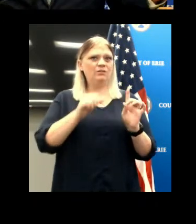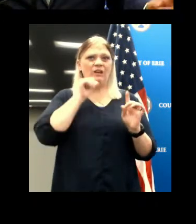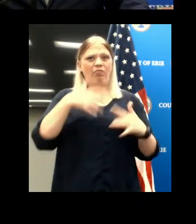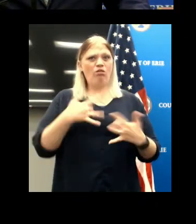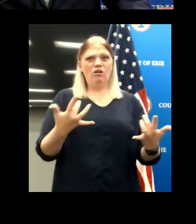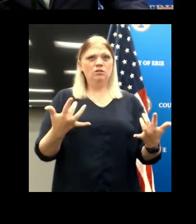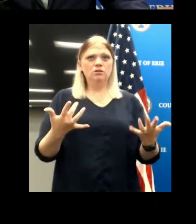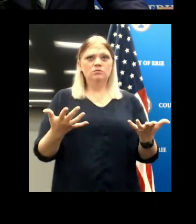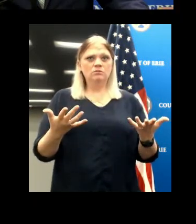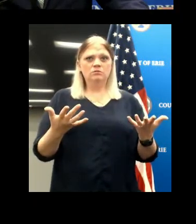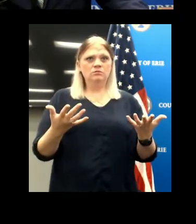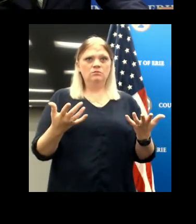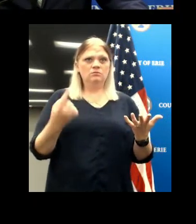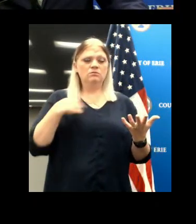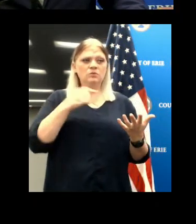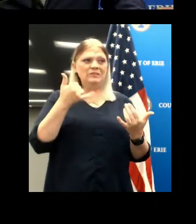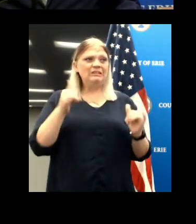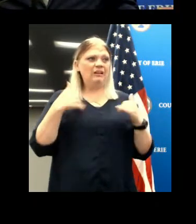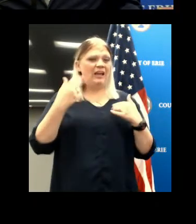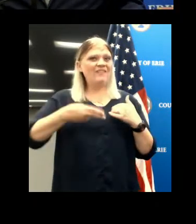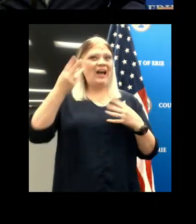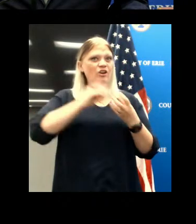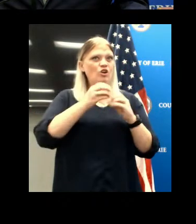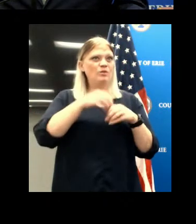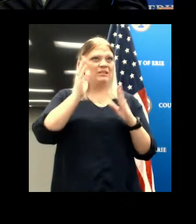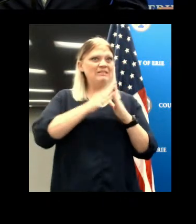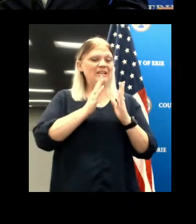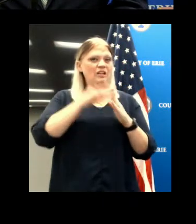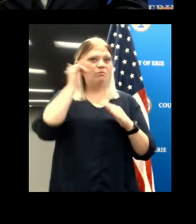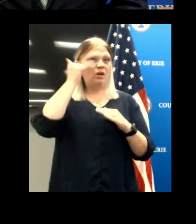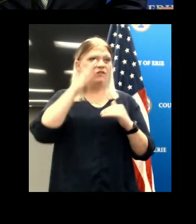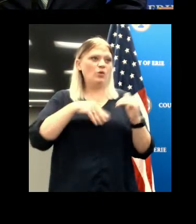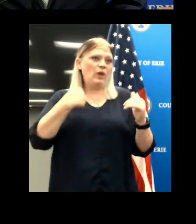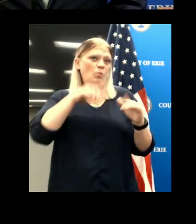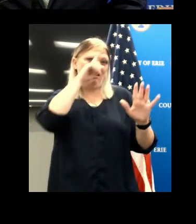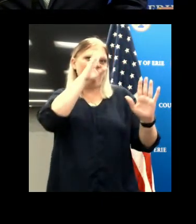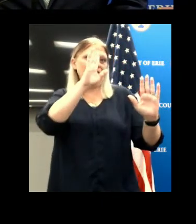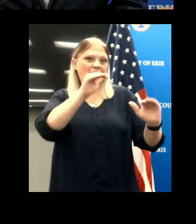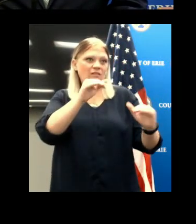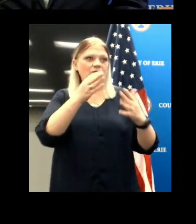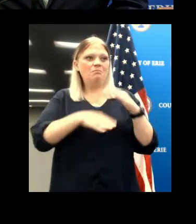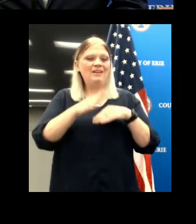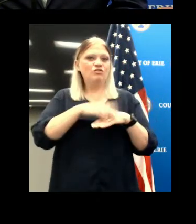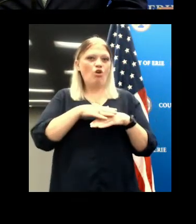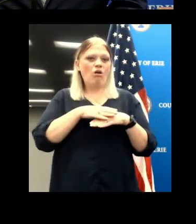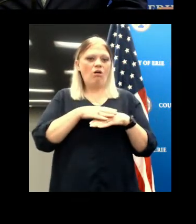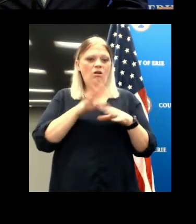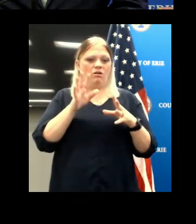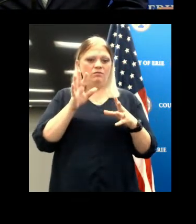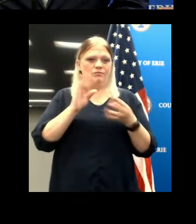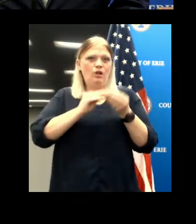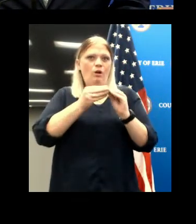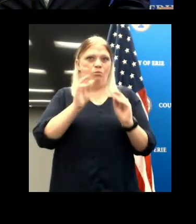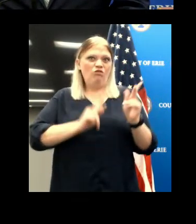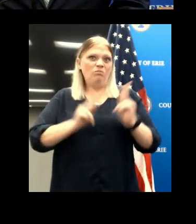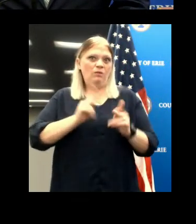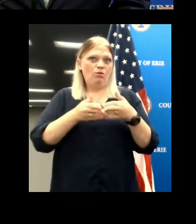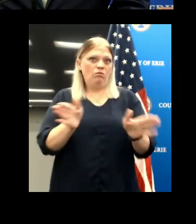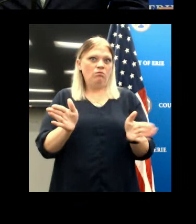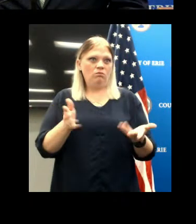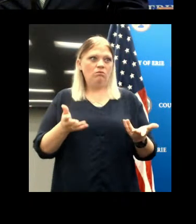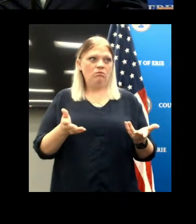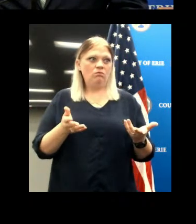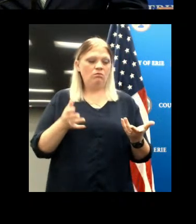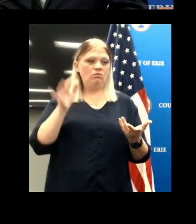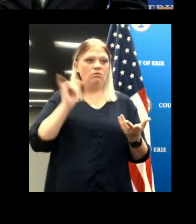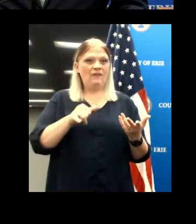see that we still have higher numbers in the city of Buffalo than we would expect to see based on just the population in general. And this goes